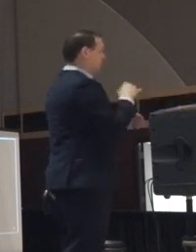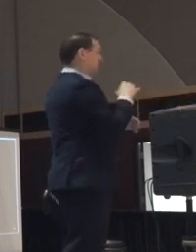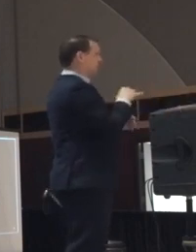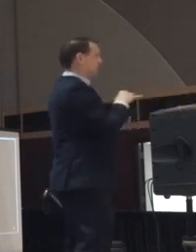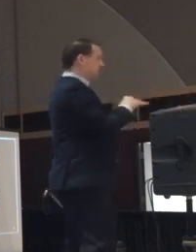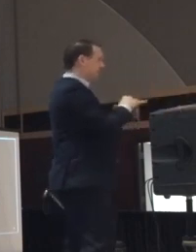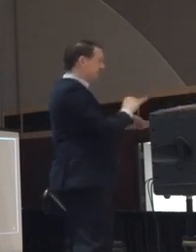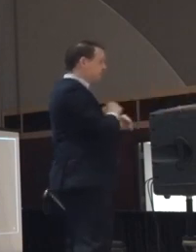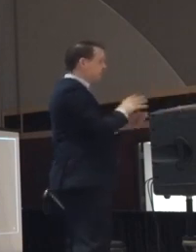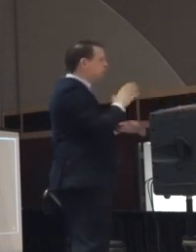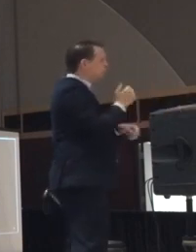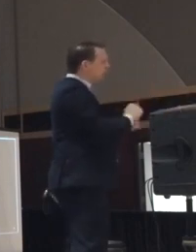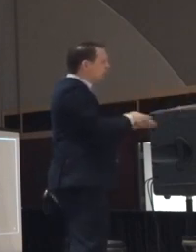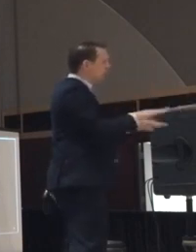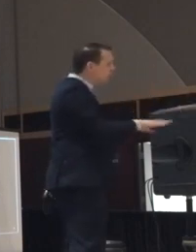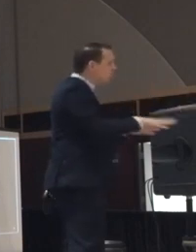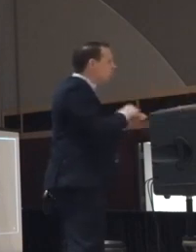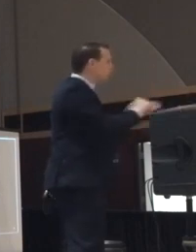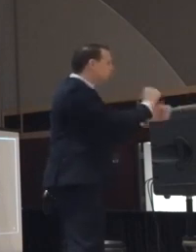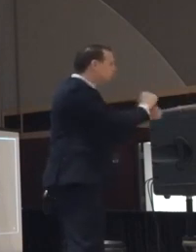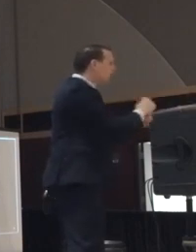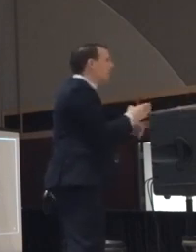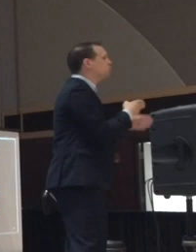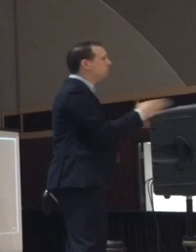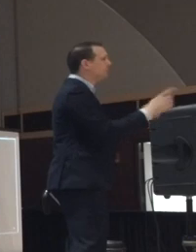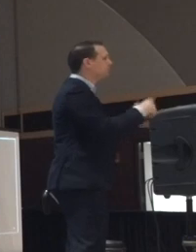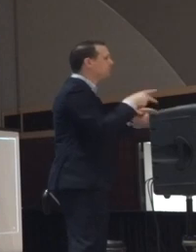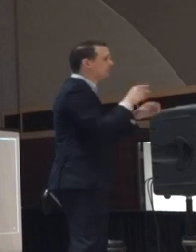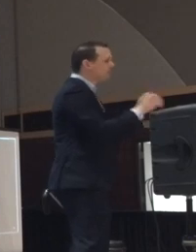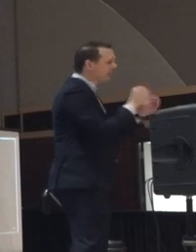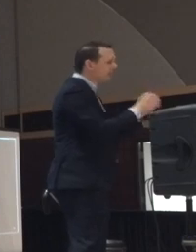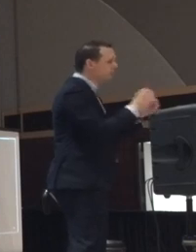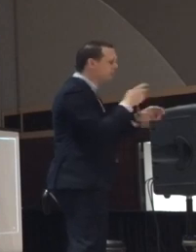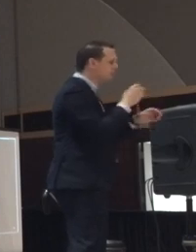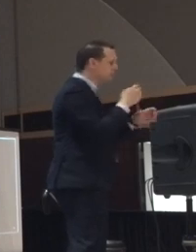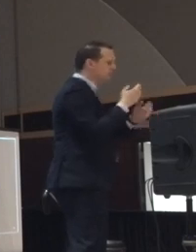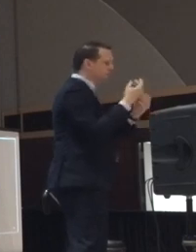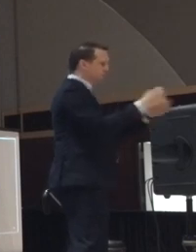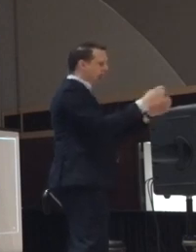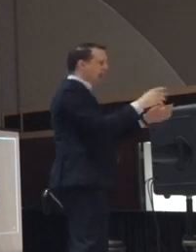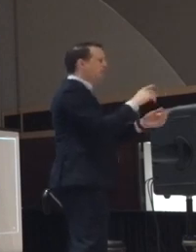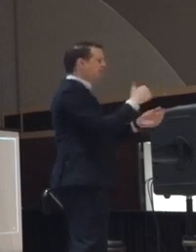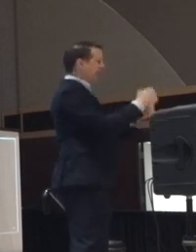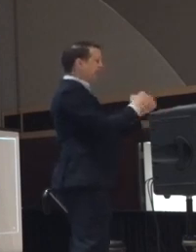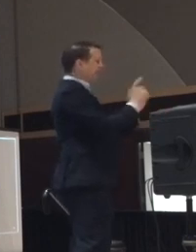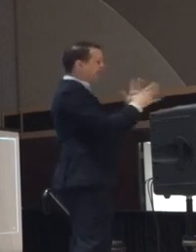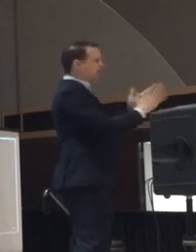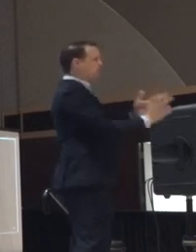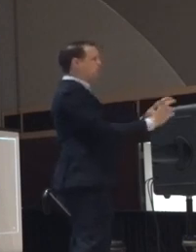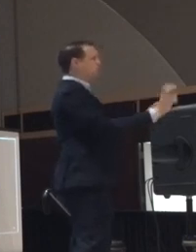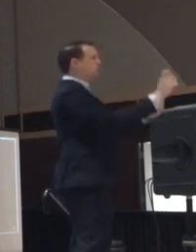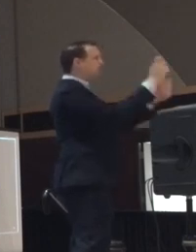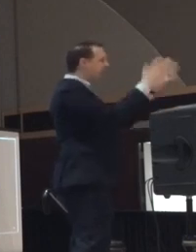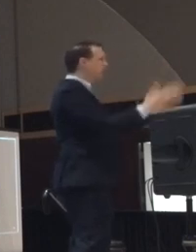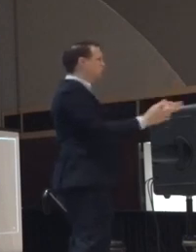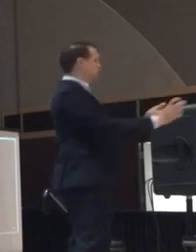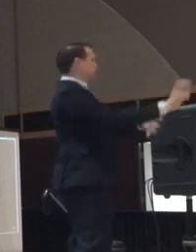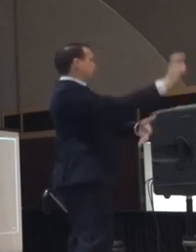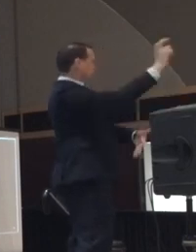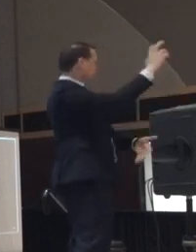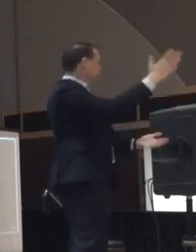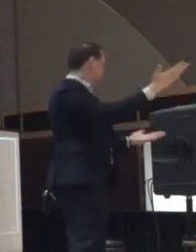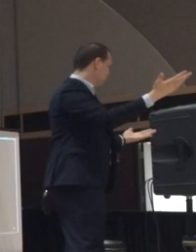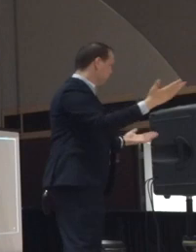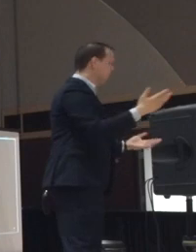on the floor, learn all the jobs, gravitate over to the maintenance shop. 10 years later, you're managing the gigantic big plant